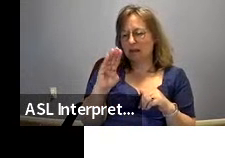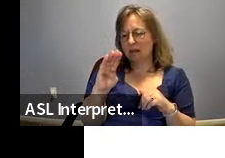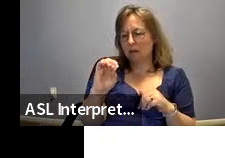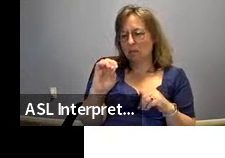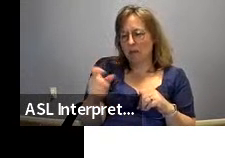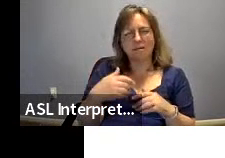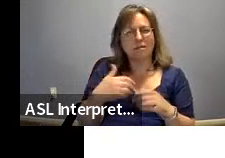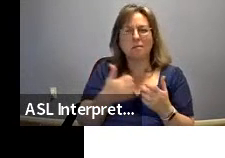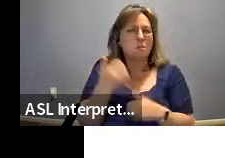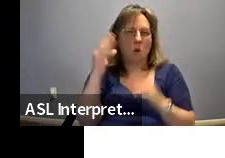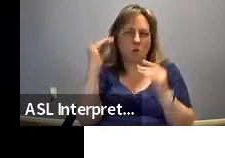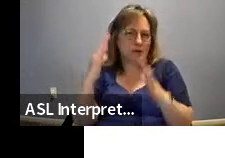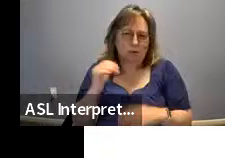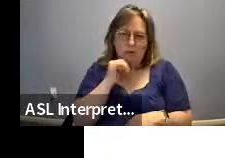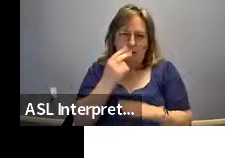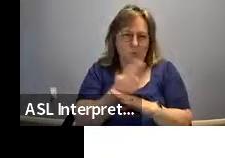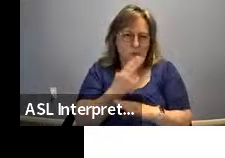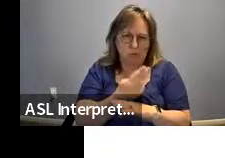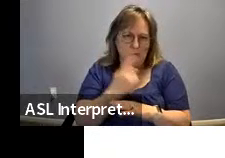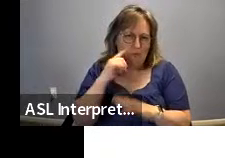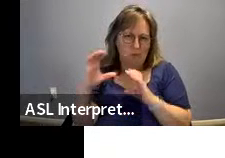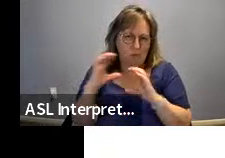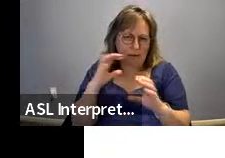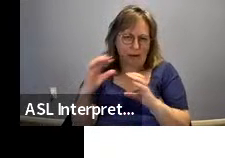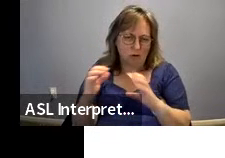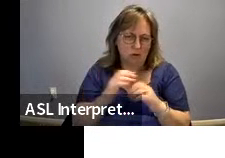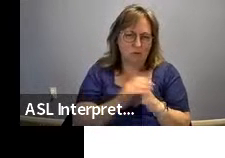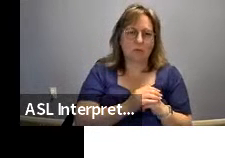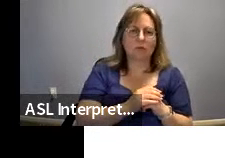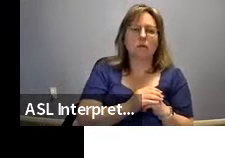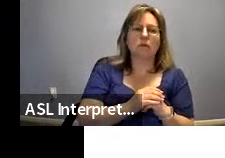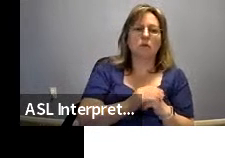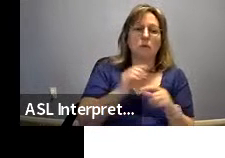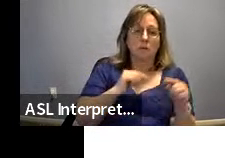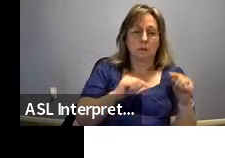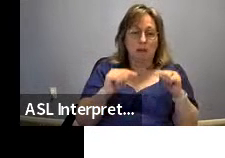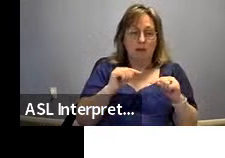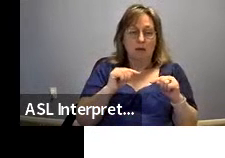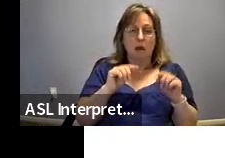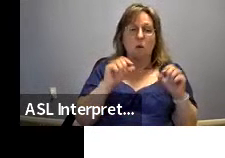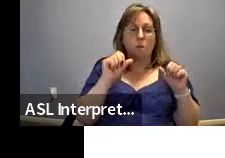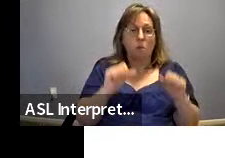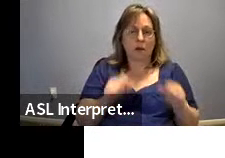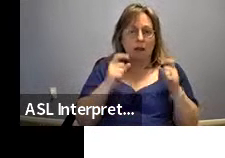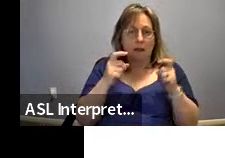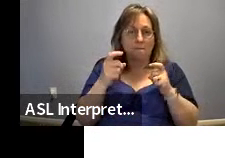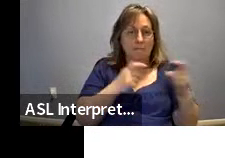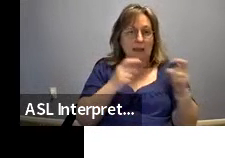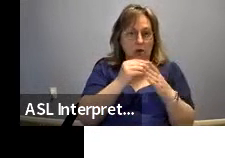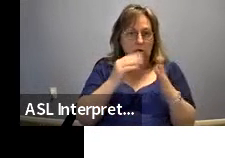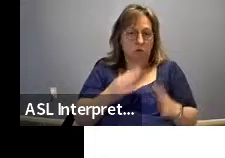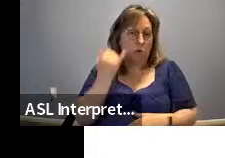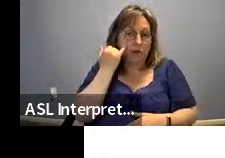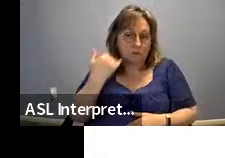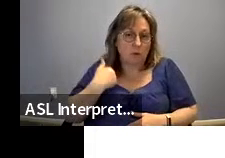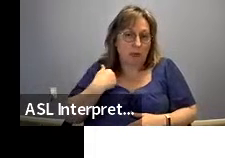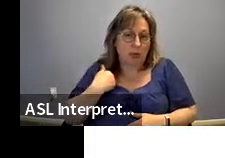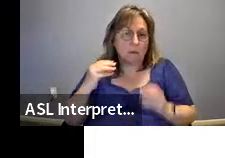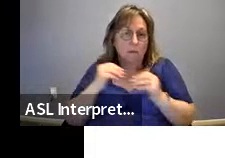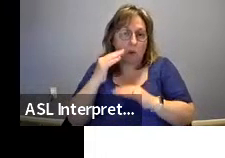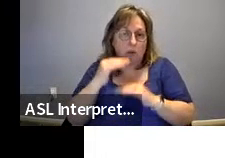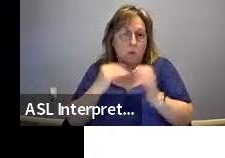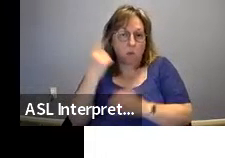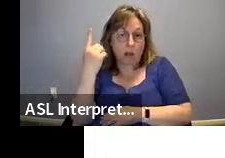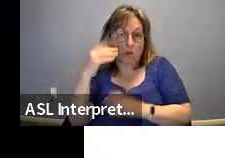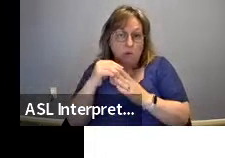communication. When we go back, we can also manage students. If we have more than one student, we can view the other students'